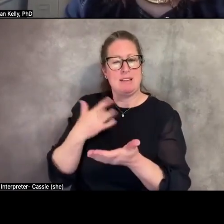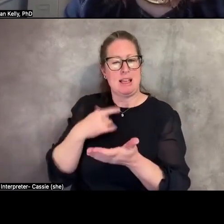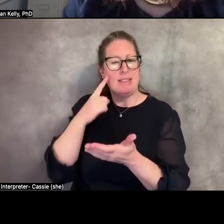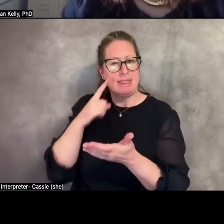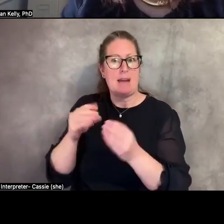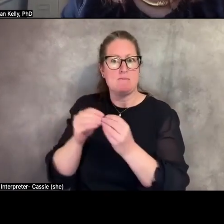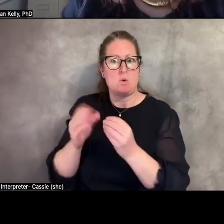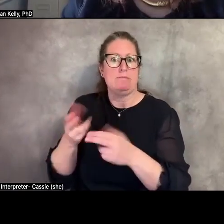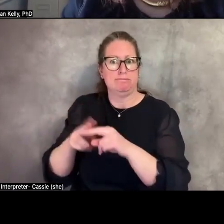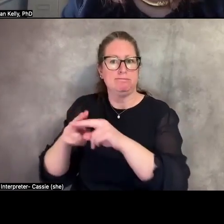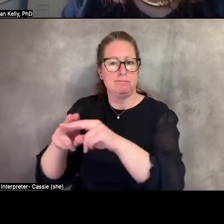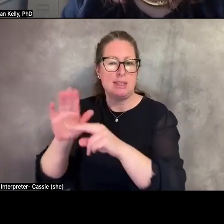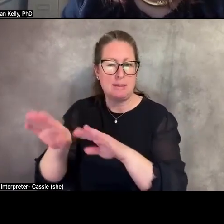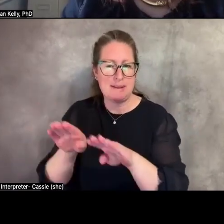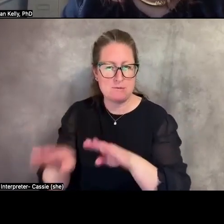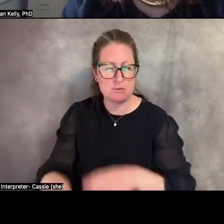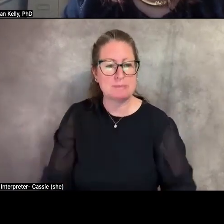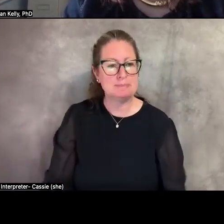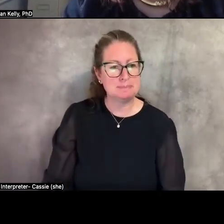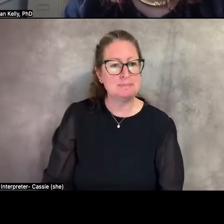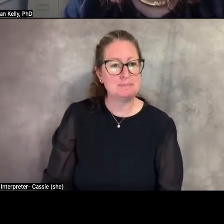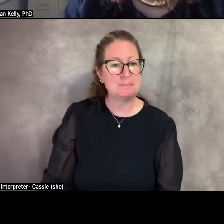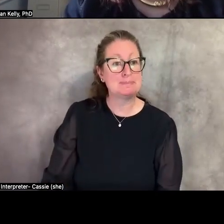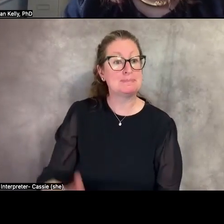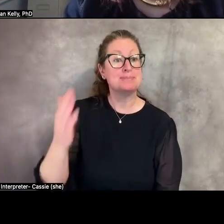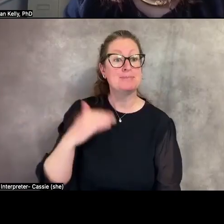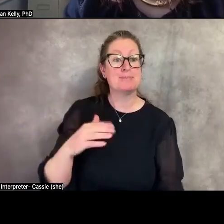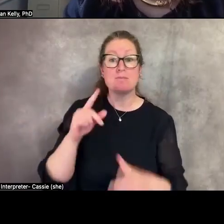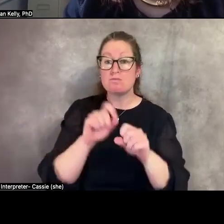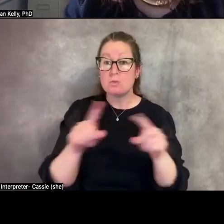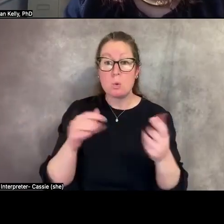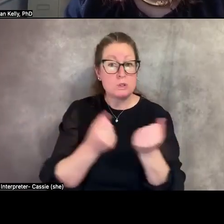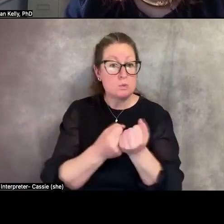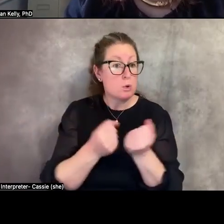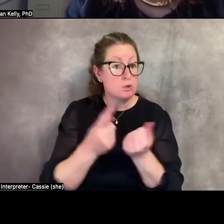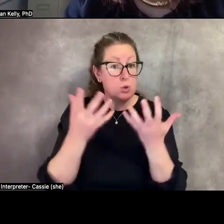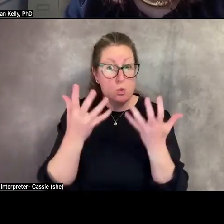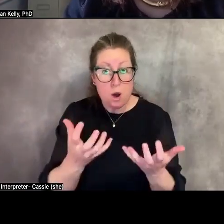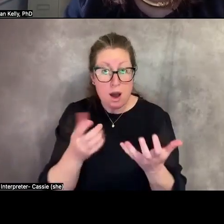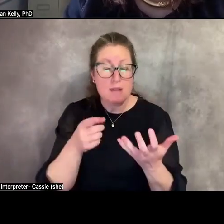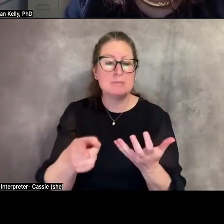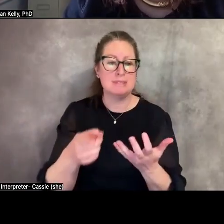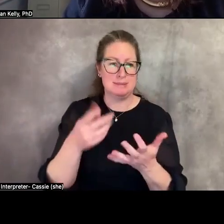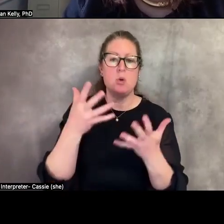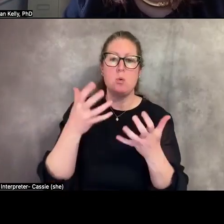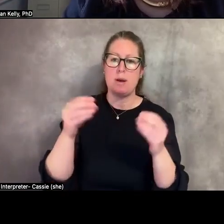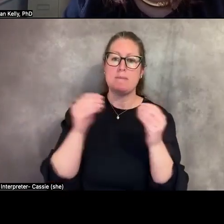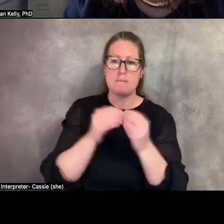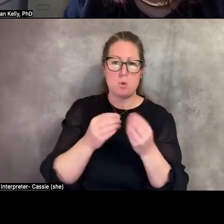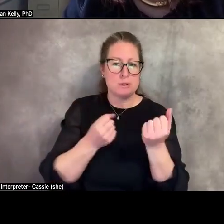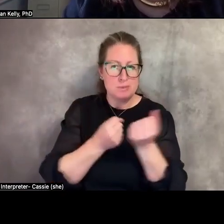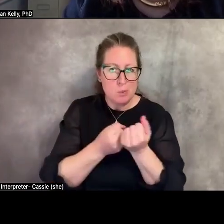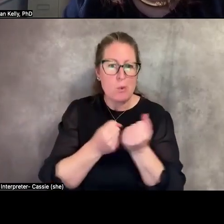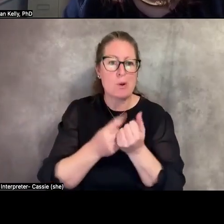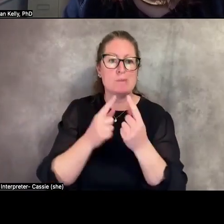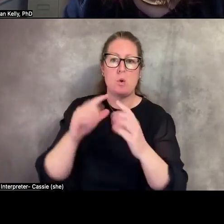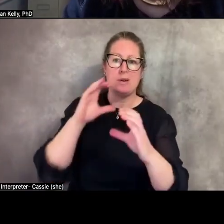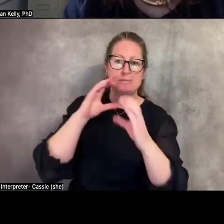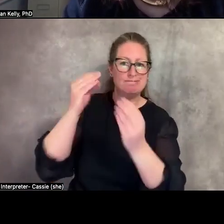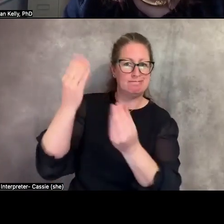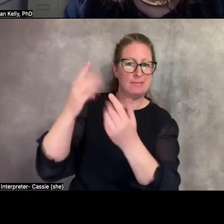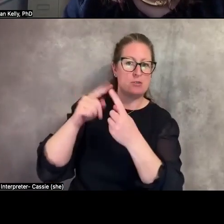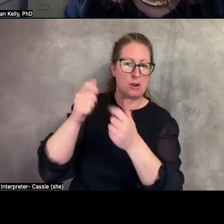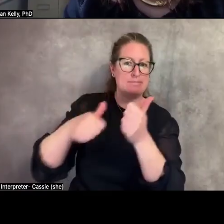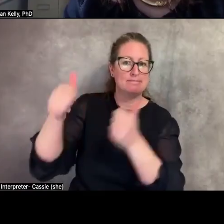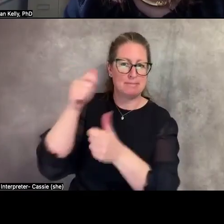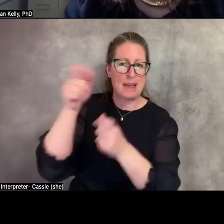When asked what support staff wanted to manage aggressive behavior, they mentioned having more support and communication from administration, having